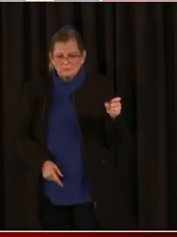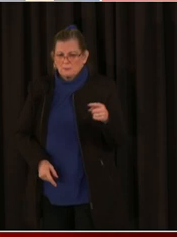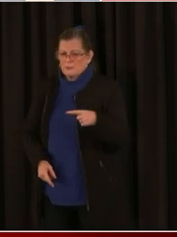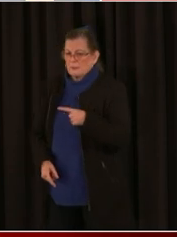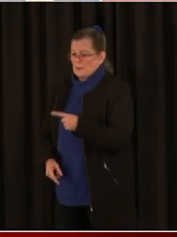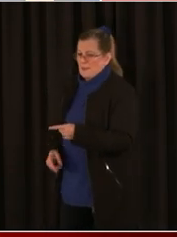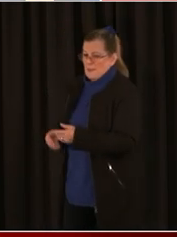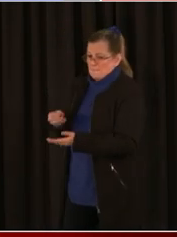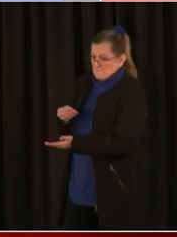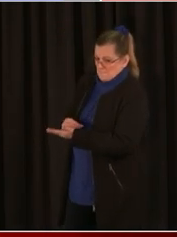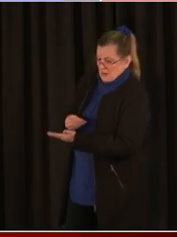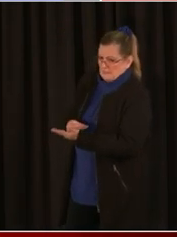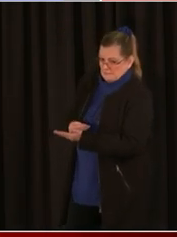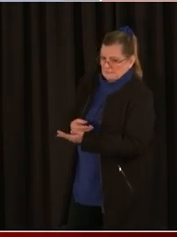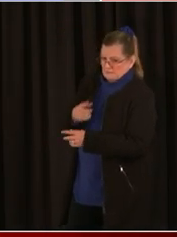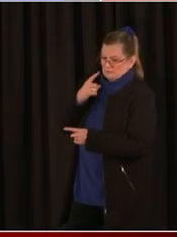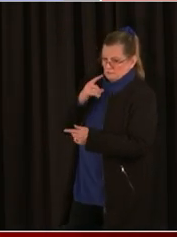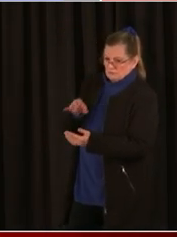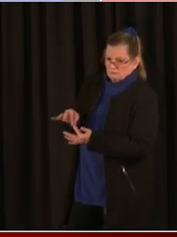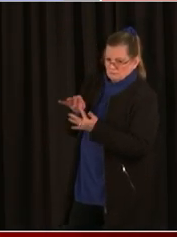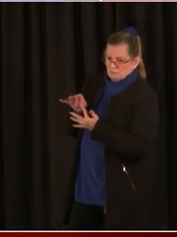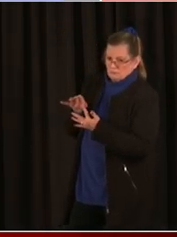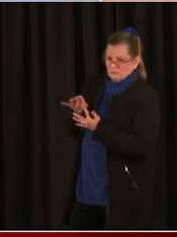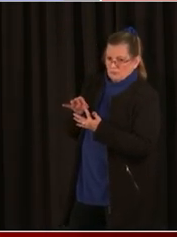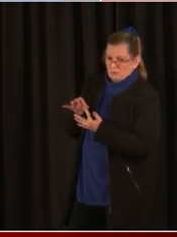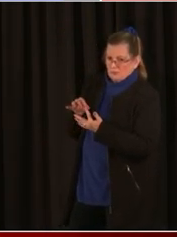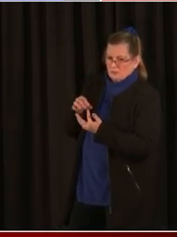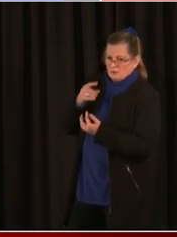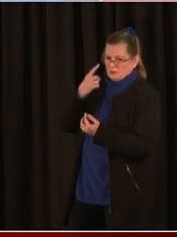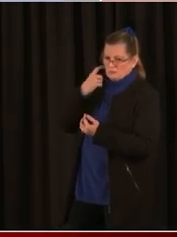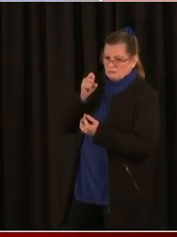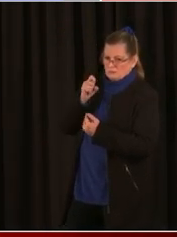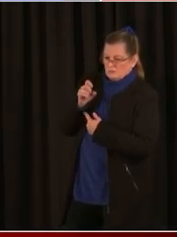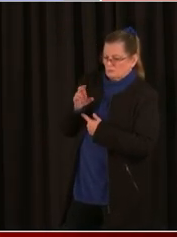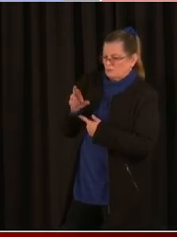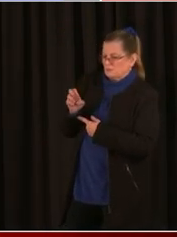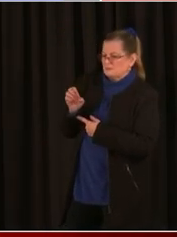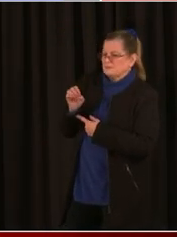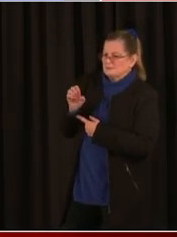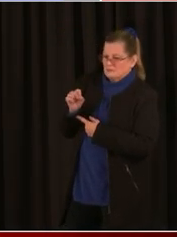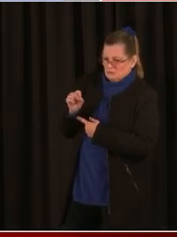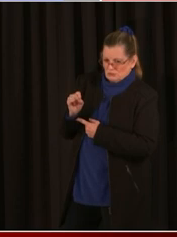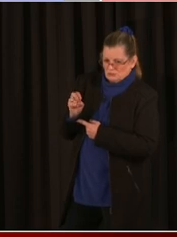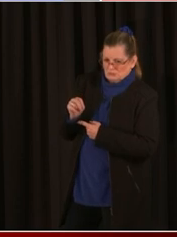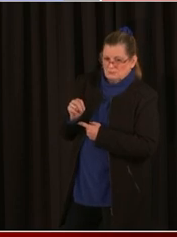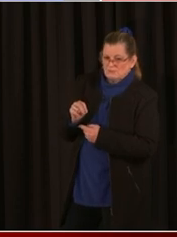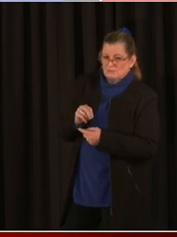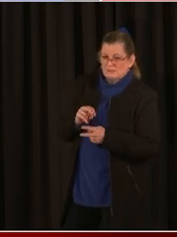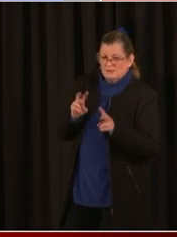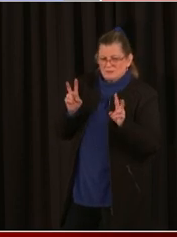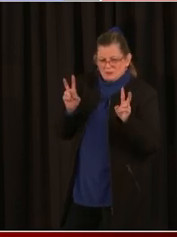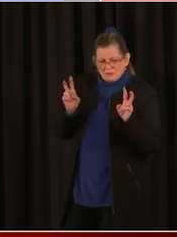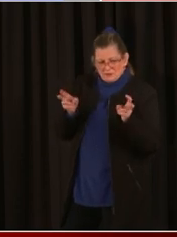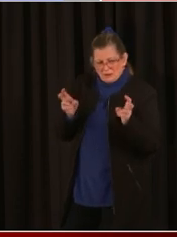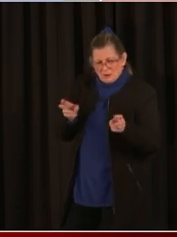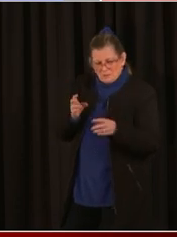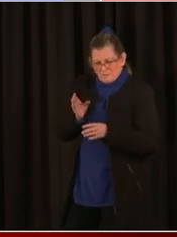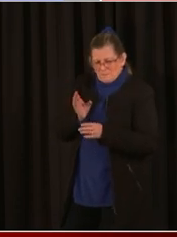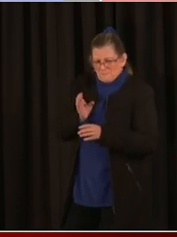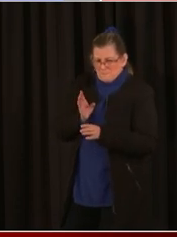Money may be tight, particularly now because of the recession, but the argument that money is tight is always